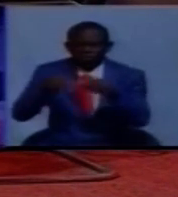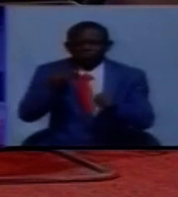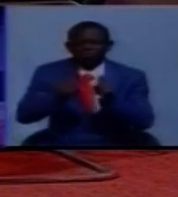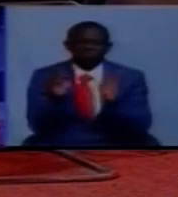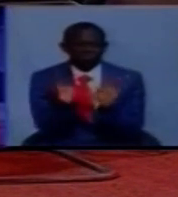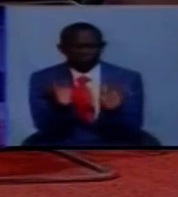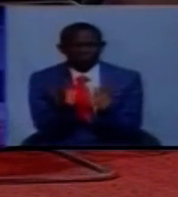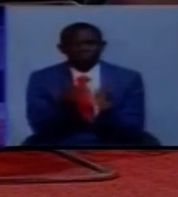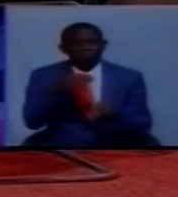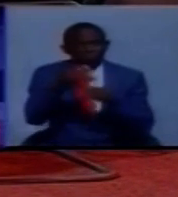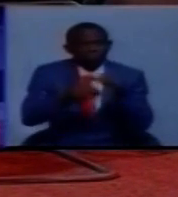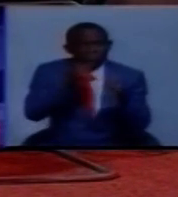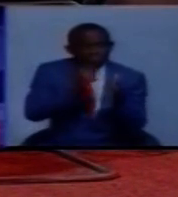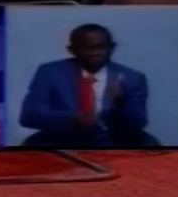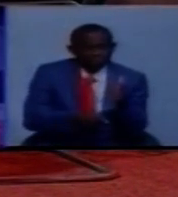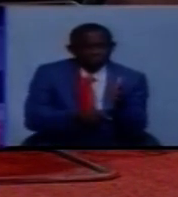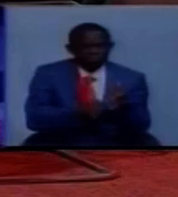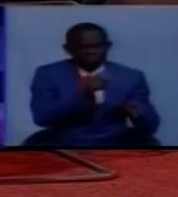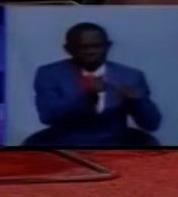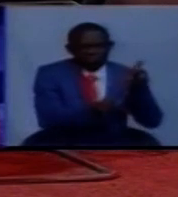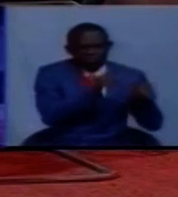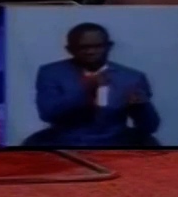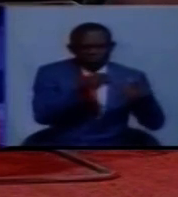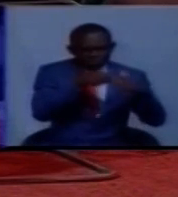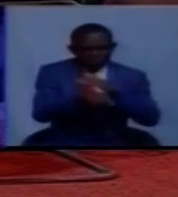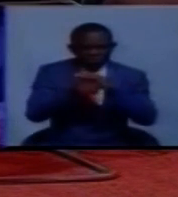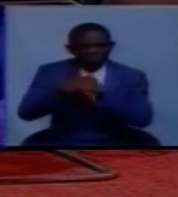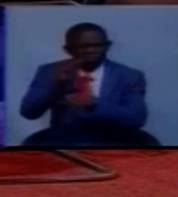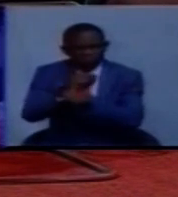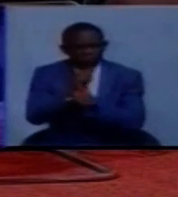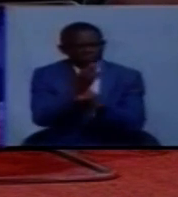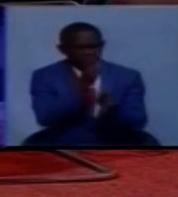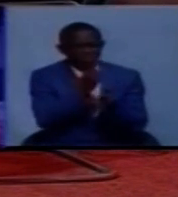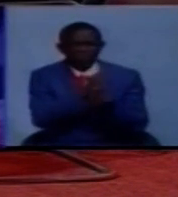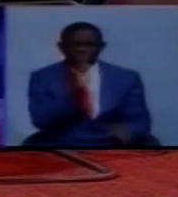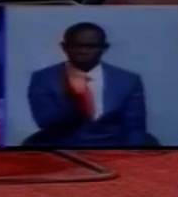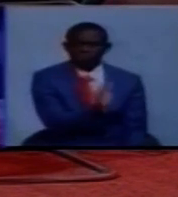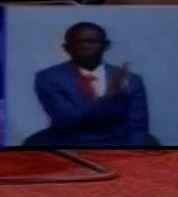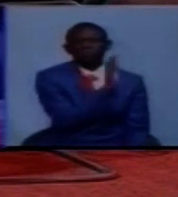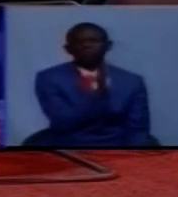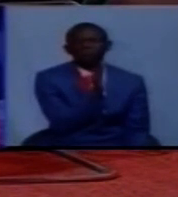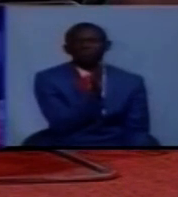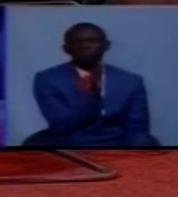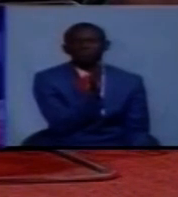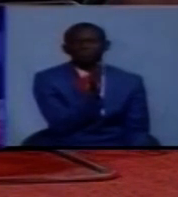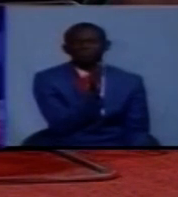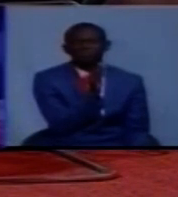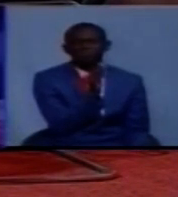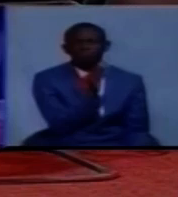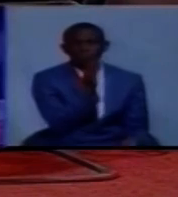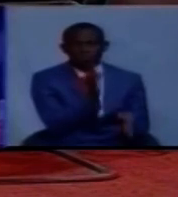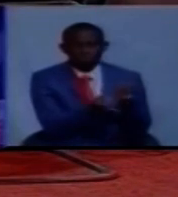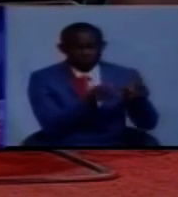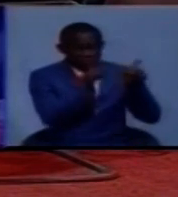that work is a right, in the sense that if you are engaged in any work, life is a right.